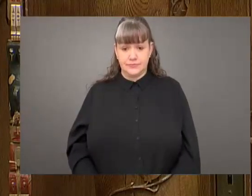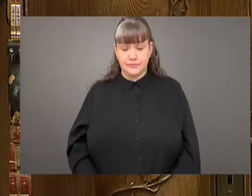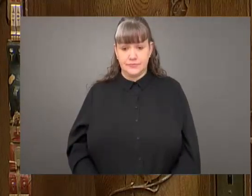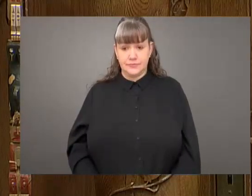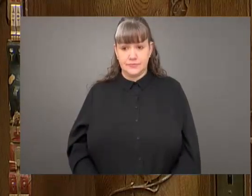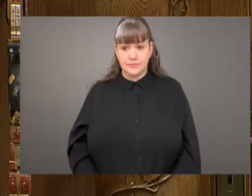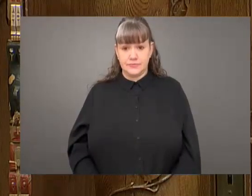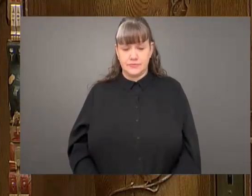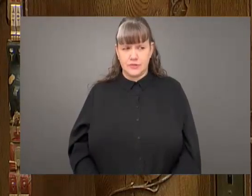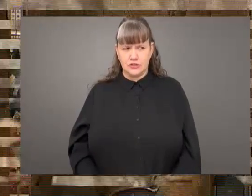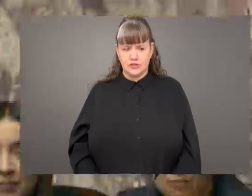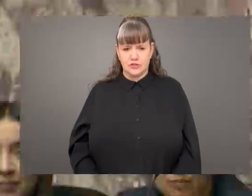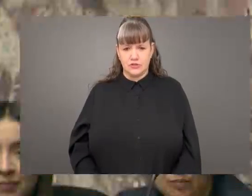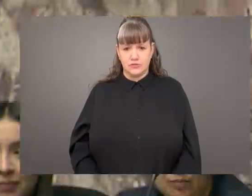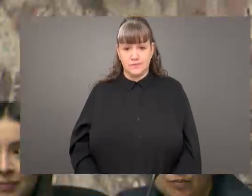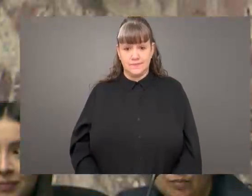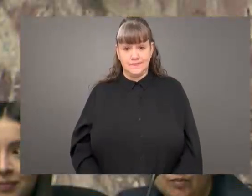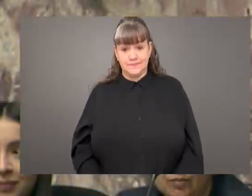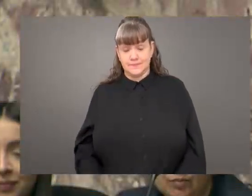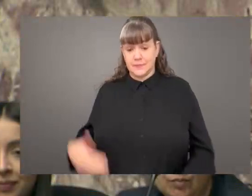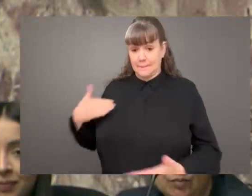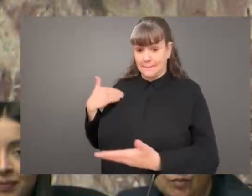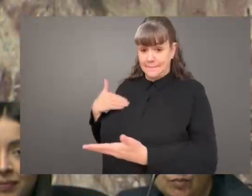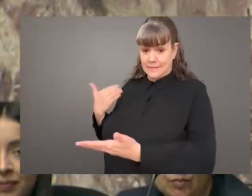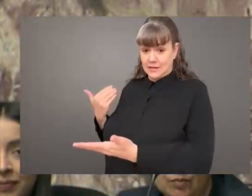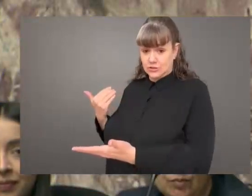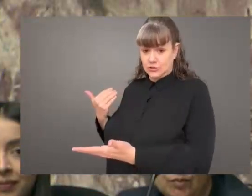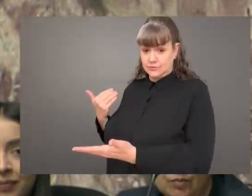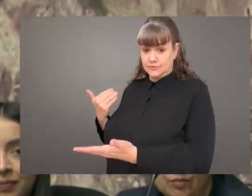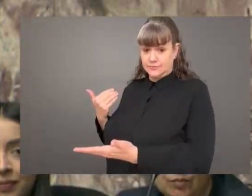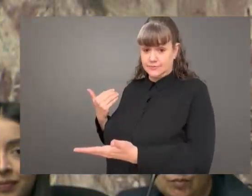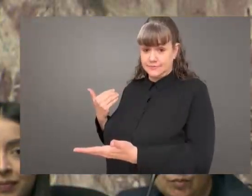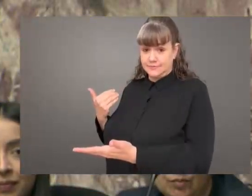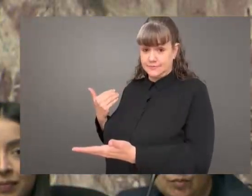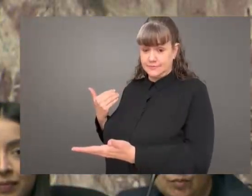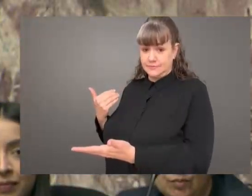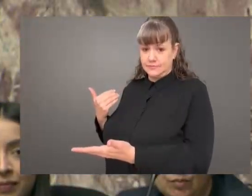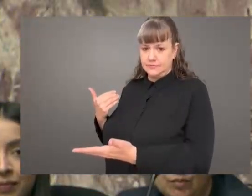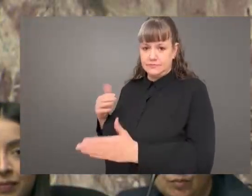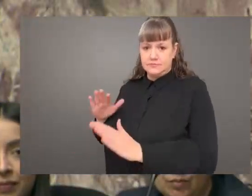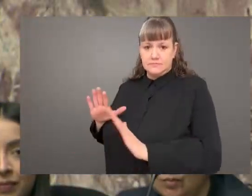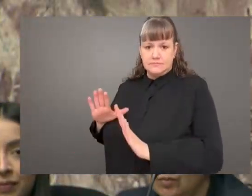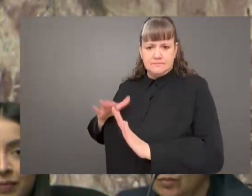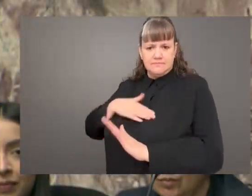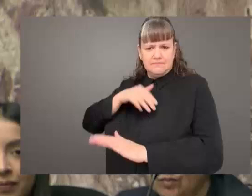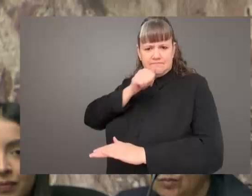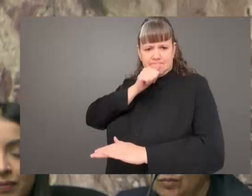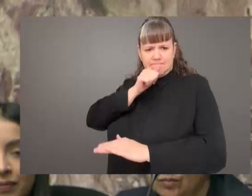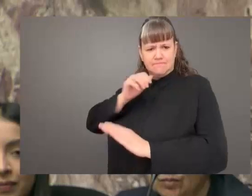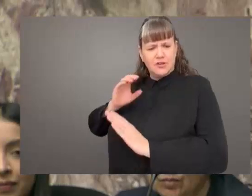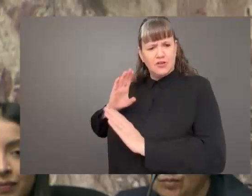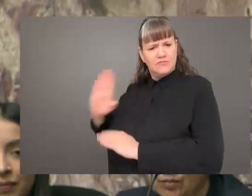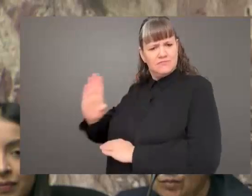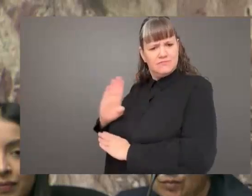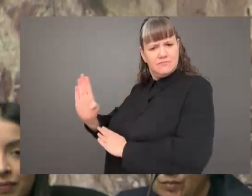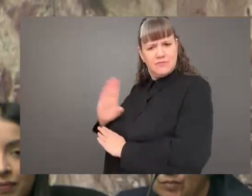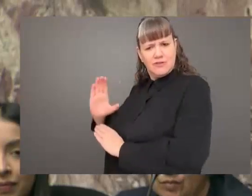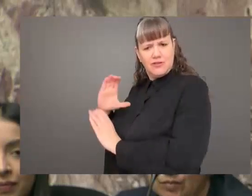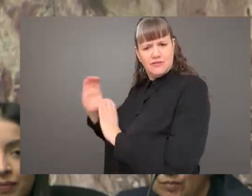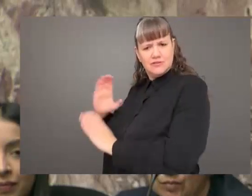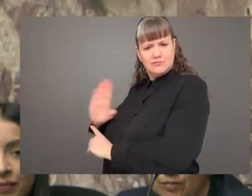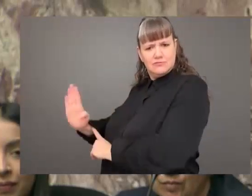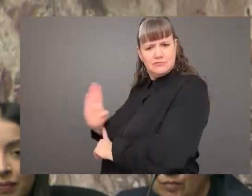Minister. Thank you, Honourable Speaker. Well, I have private conversations with members from all parties, but, I don't want to expose